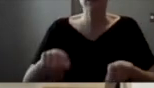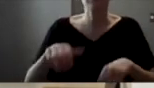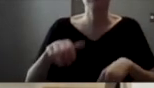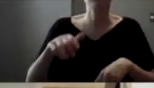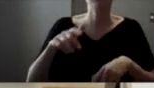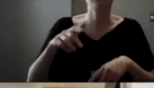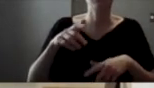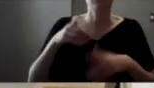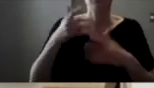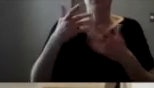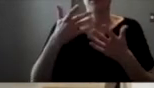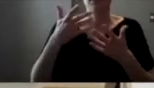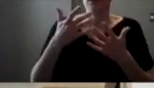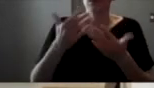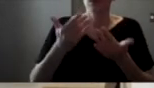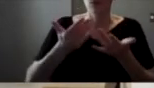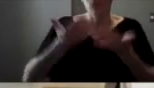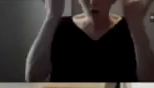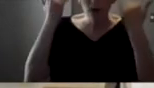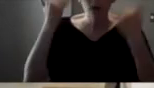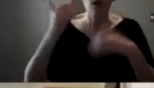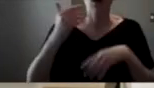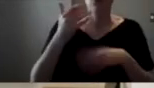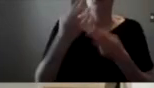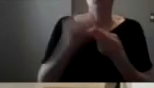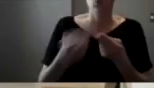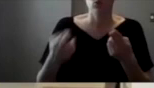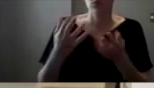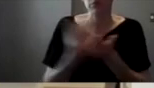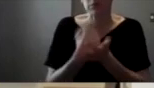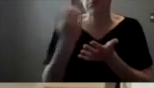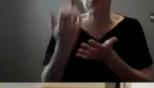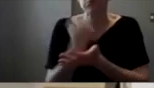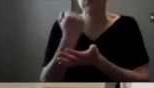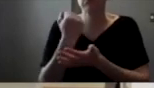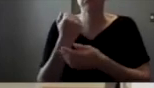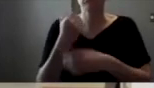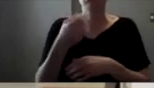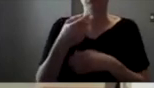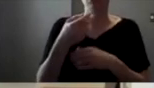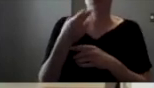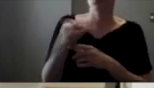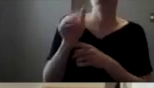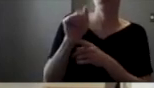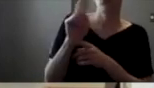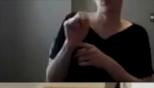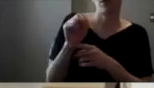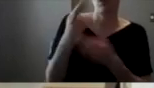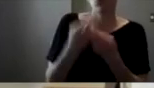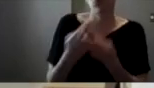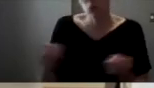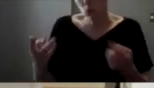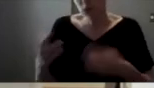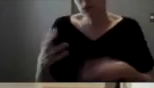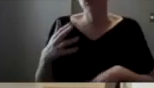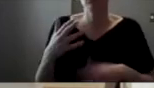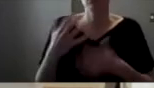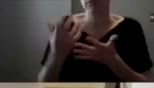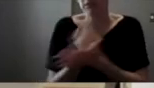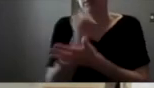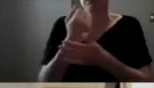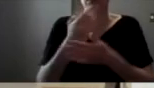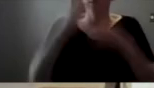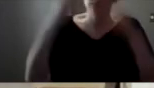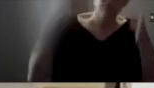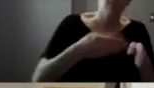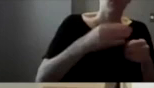resources being redirected, including human resources for health, lockdowns in terms of restrictions of movement, and that